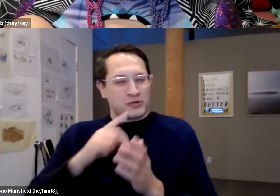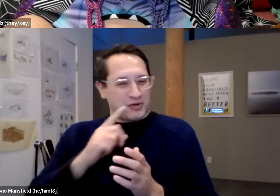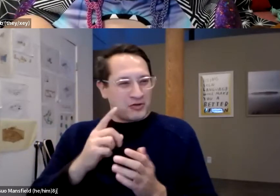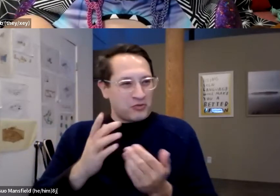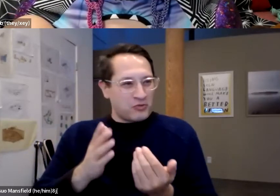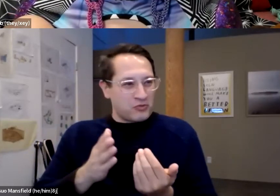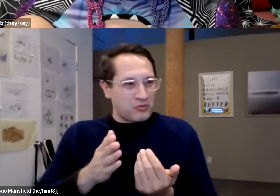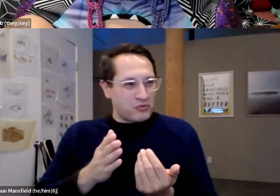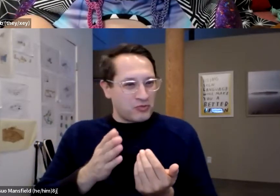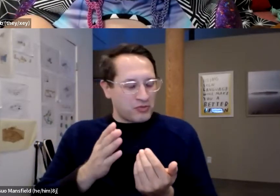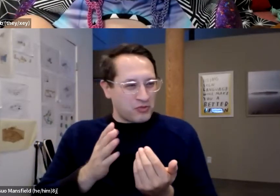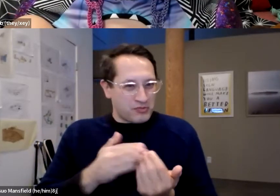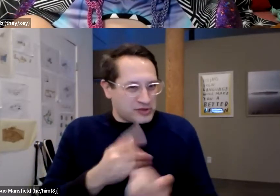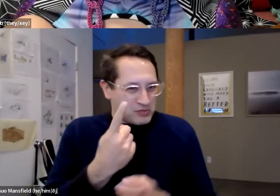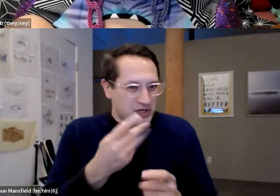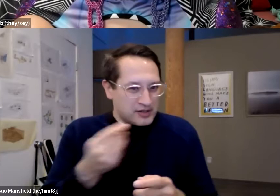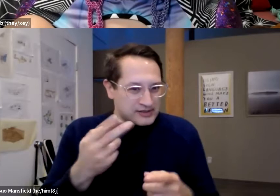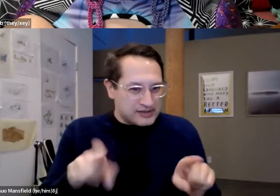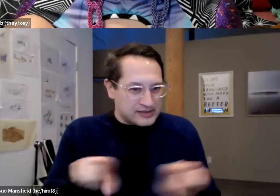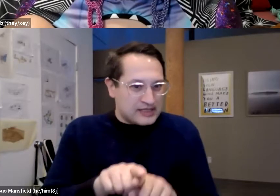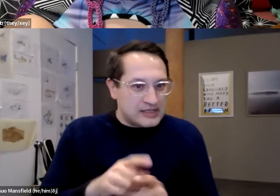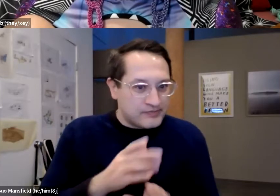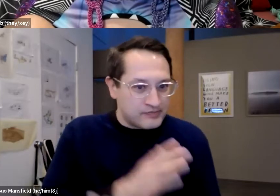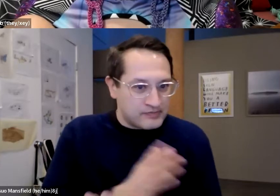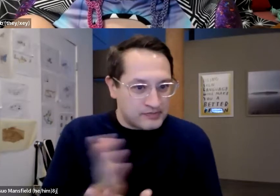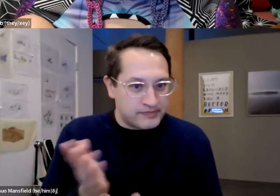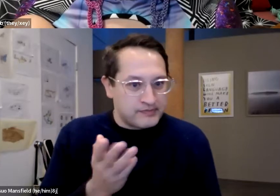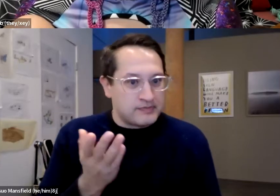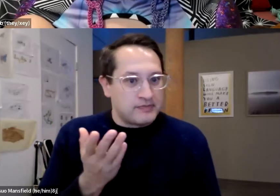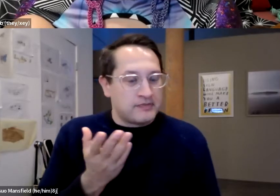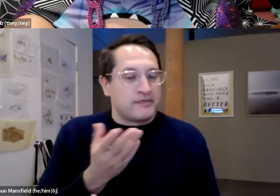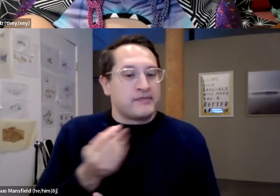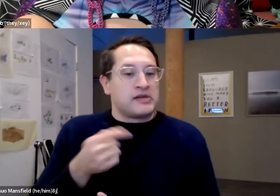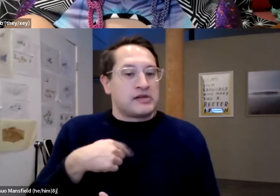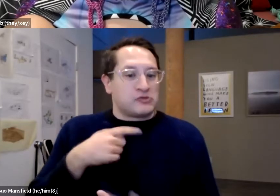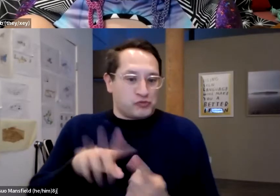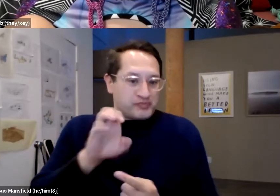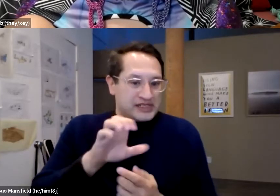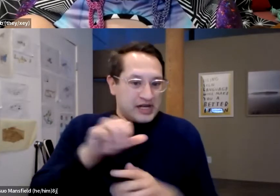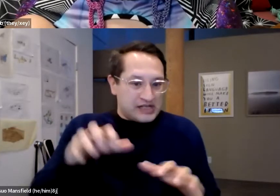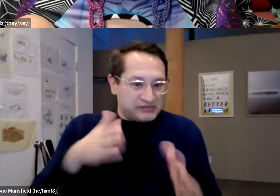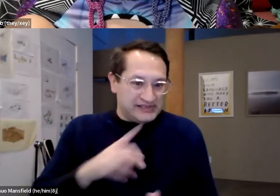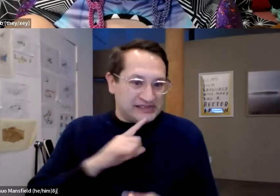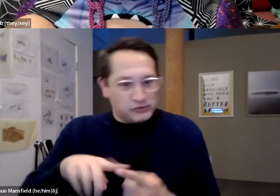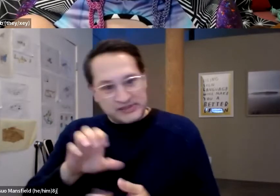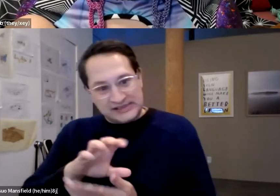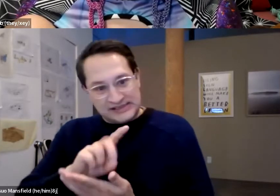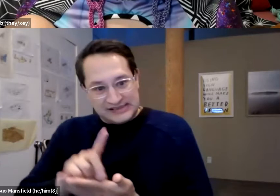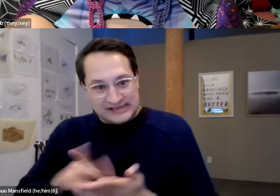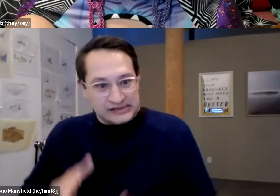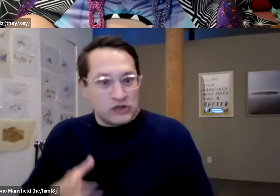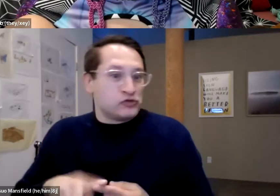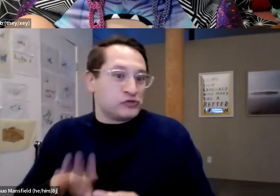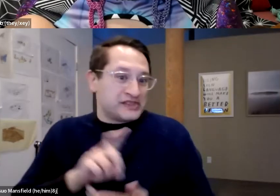are two ingrained roles that are almost one and the same, right? And so to be an